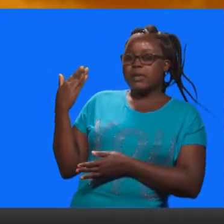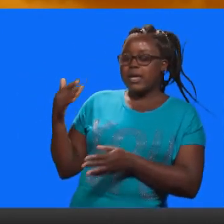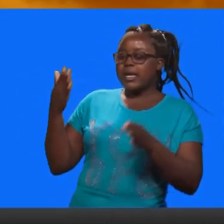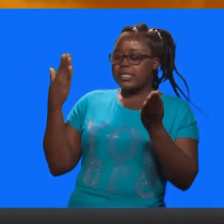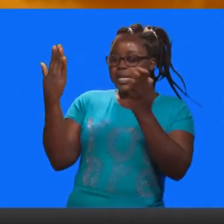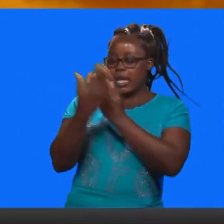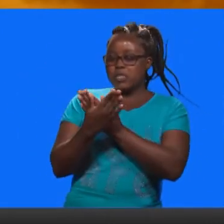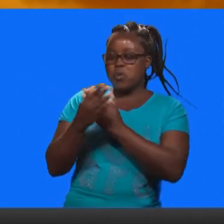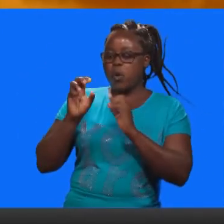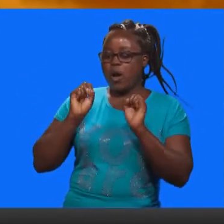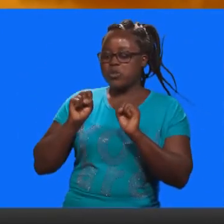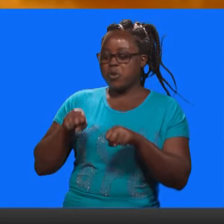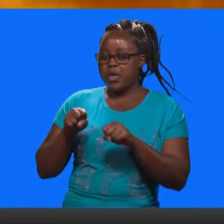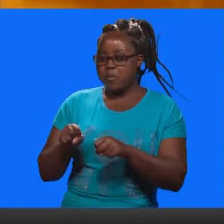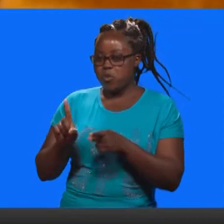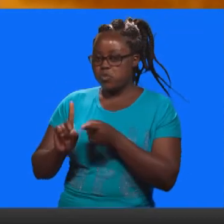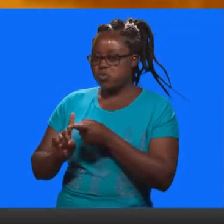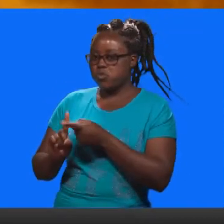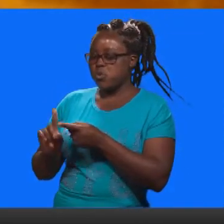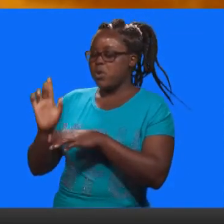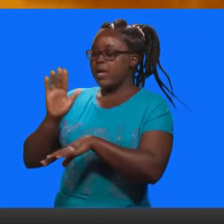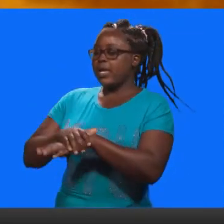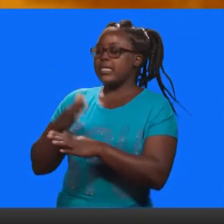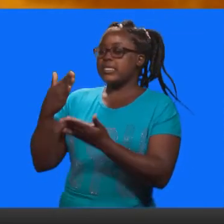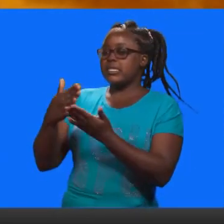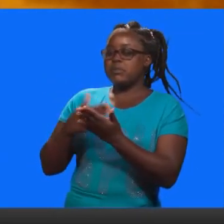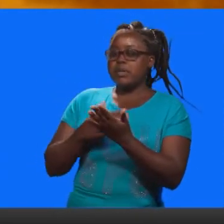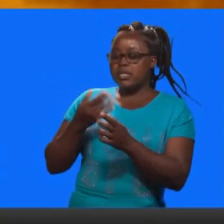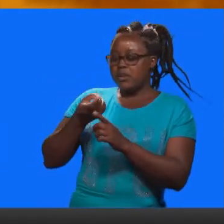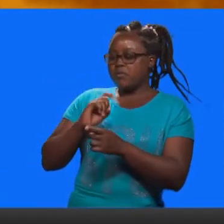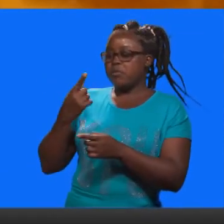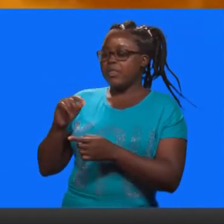we are also able to get statement even from the captain